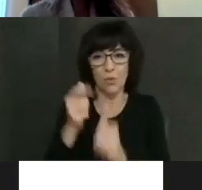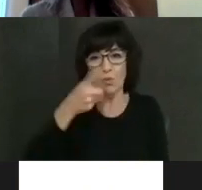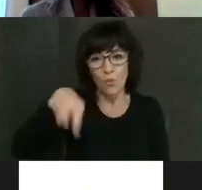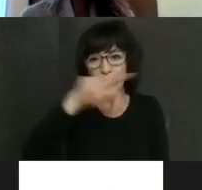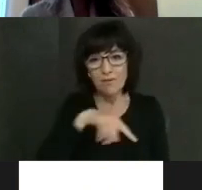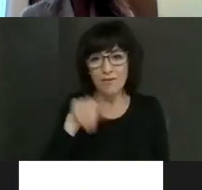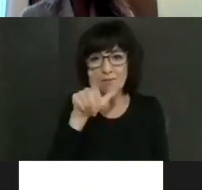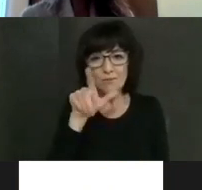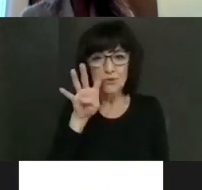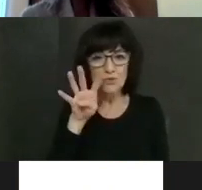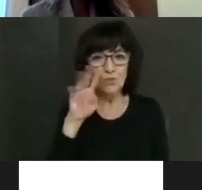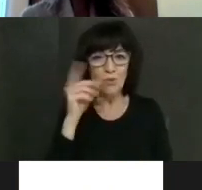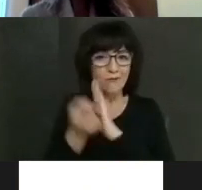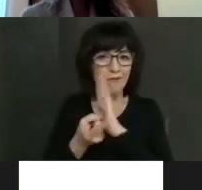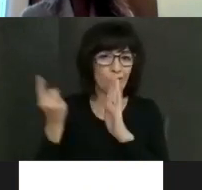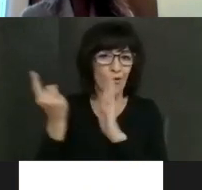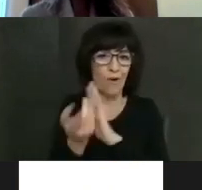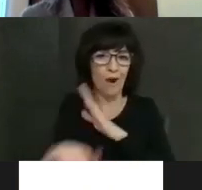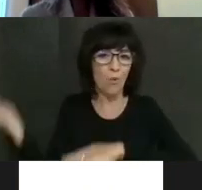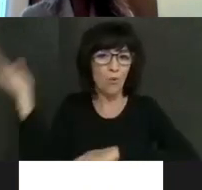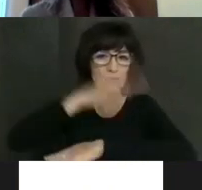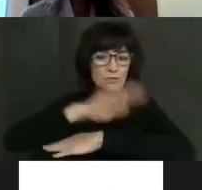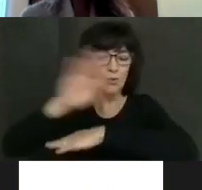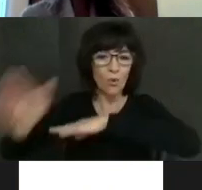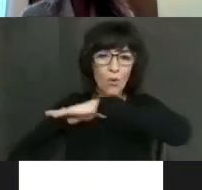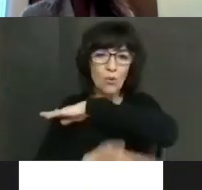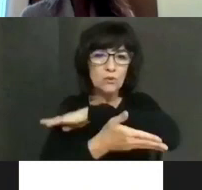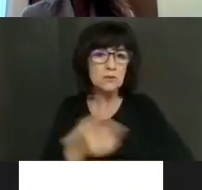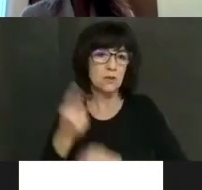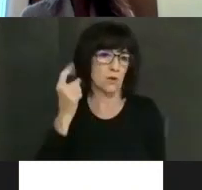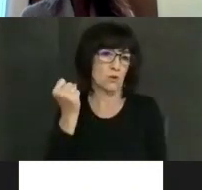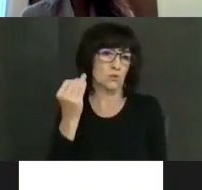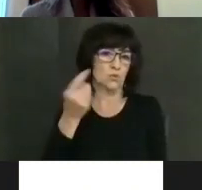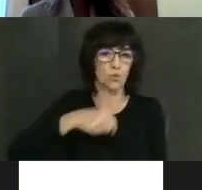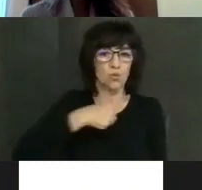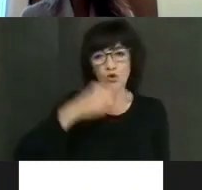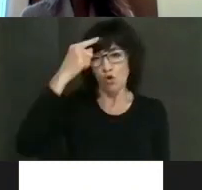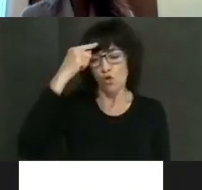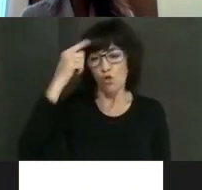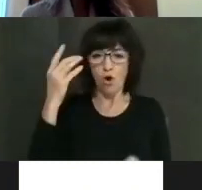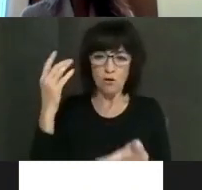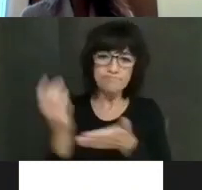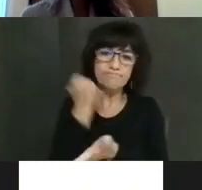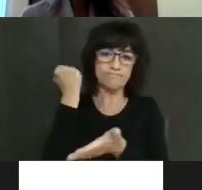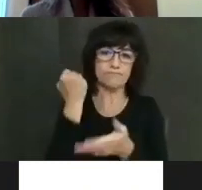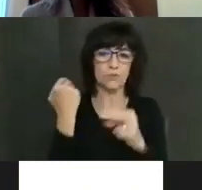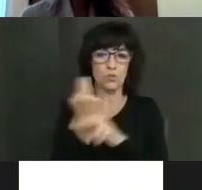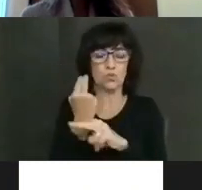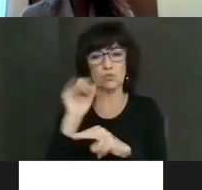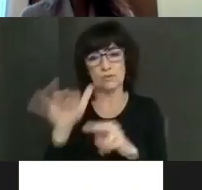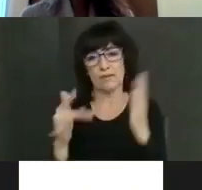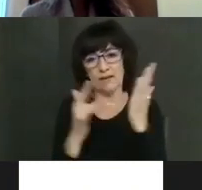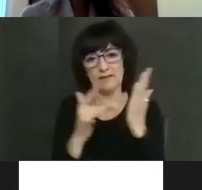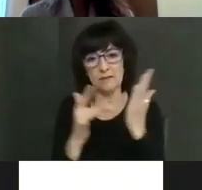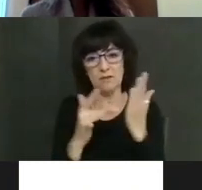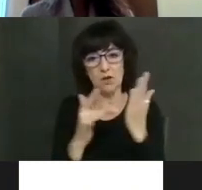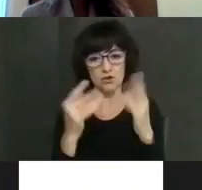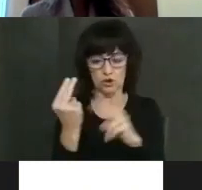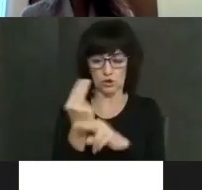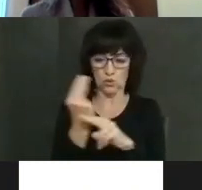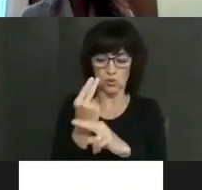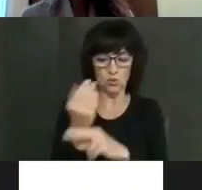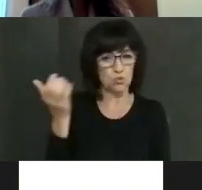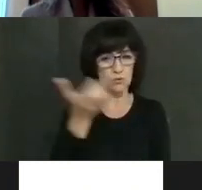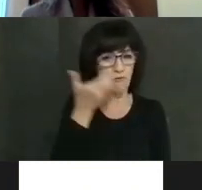it makes sense to be able to embrace this technology and add that layer of protection by using technology to do it. All right, let's see